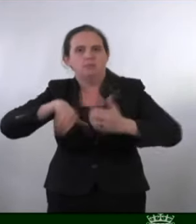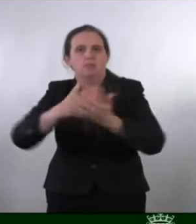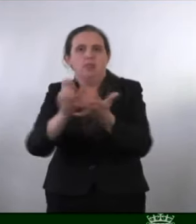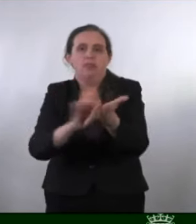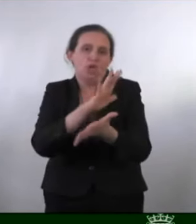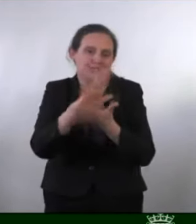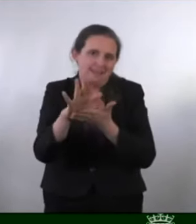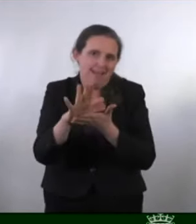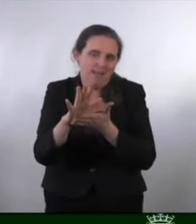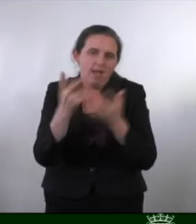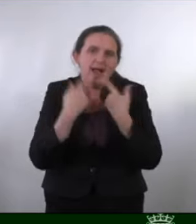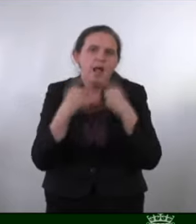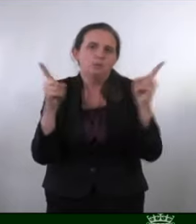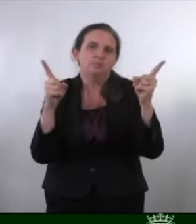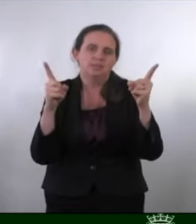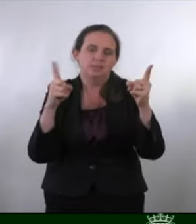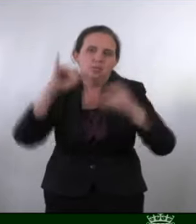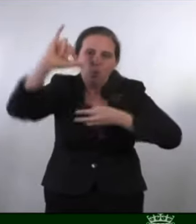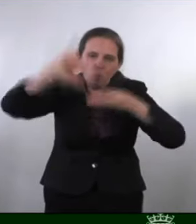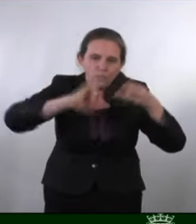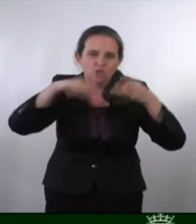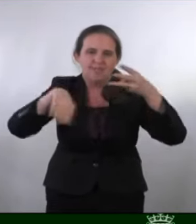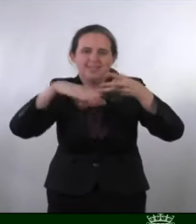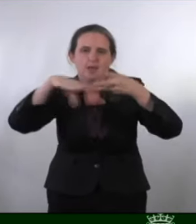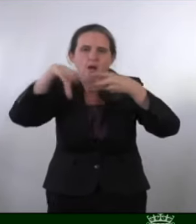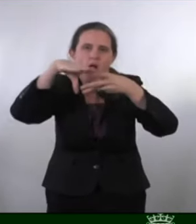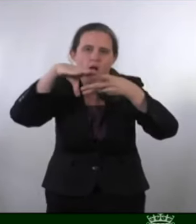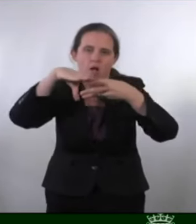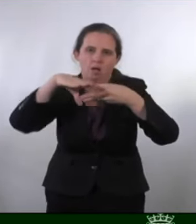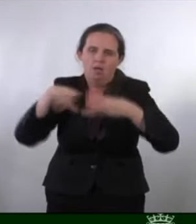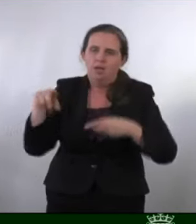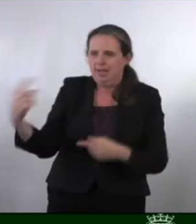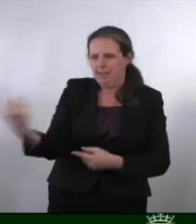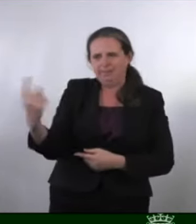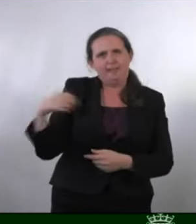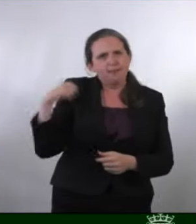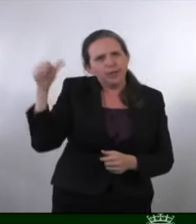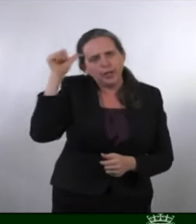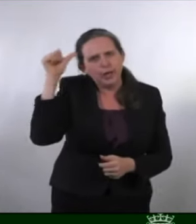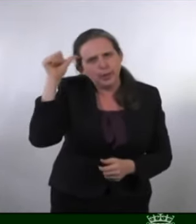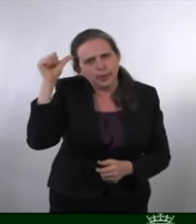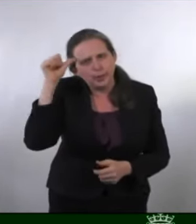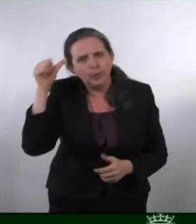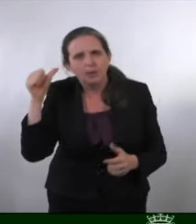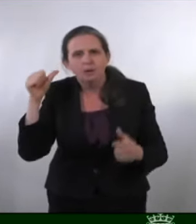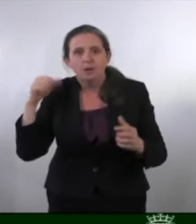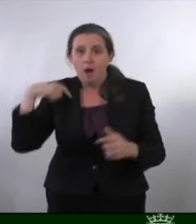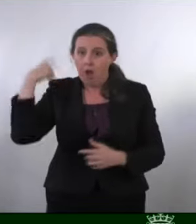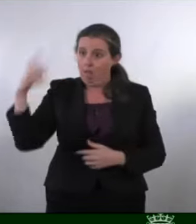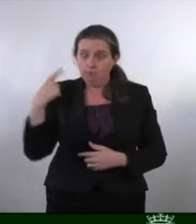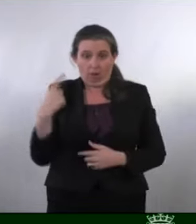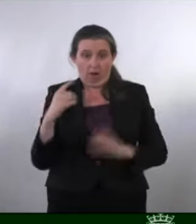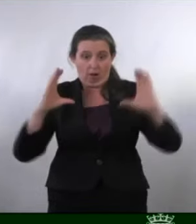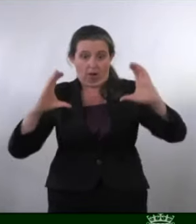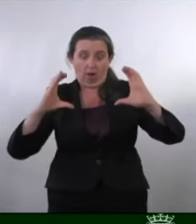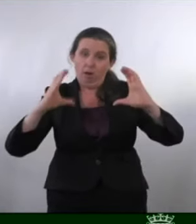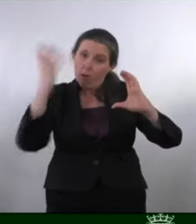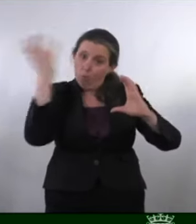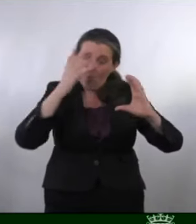into which tier. I mean, as my honourable friend knows, the point about London is that although it's very diverse and